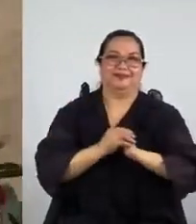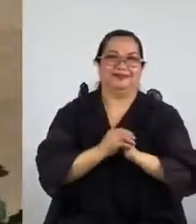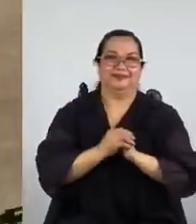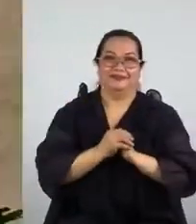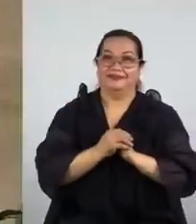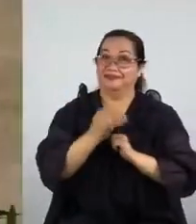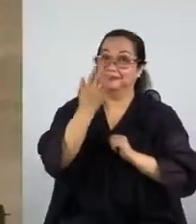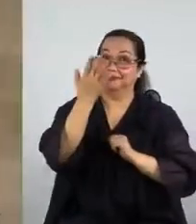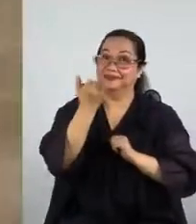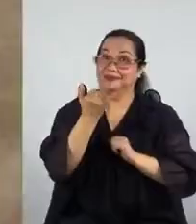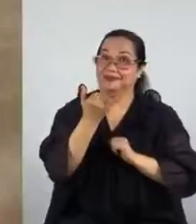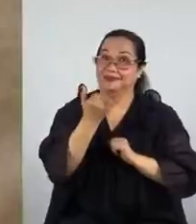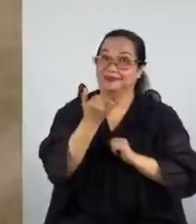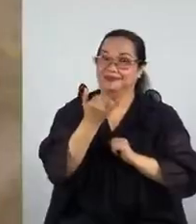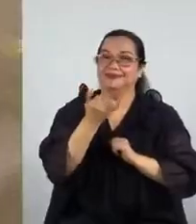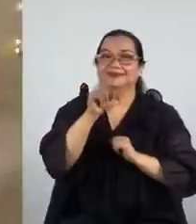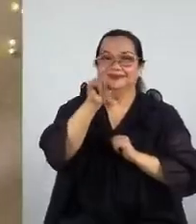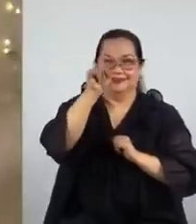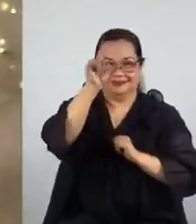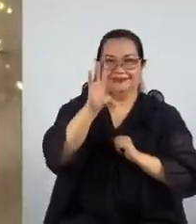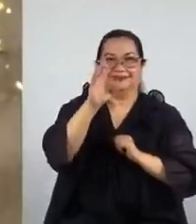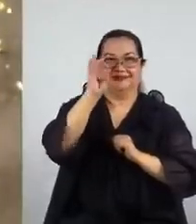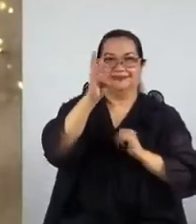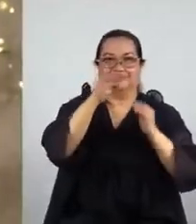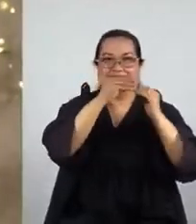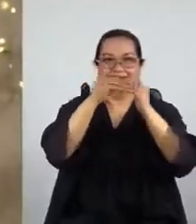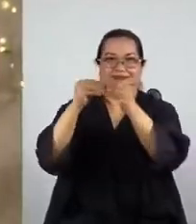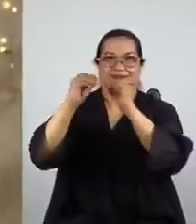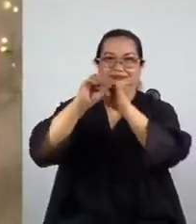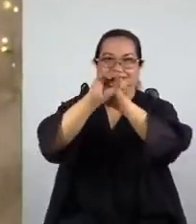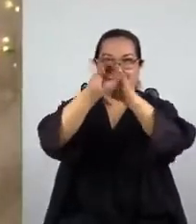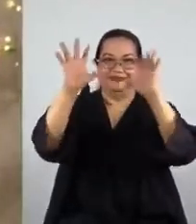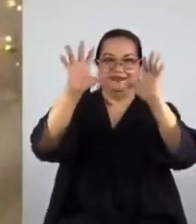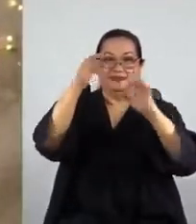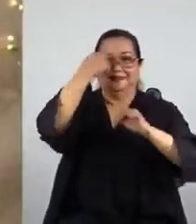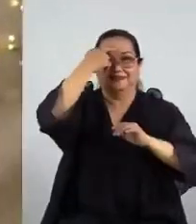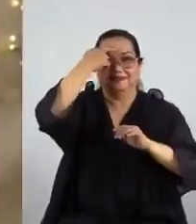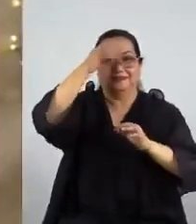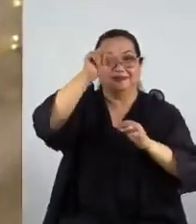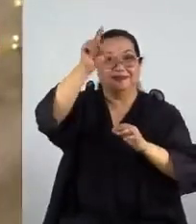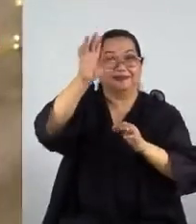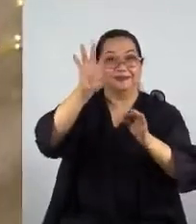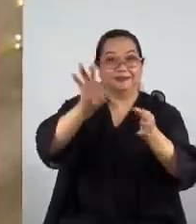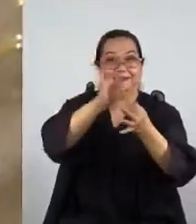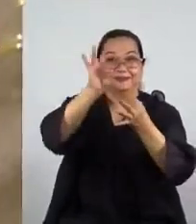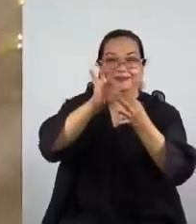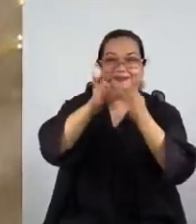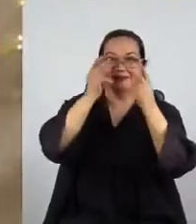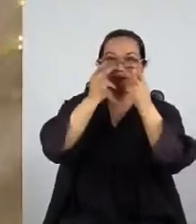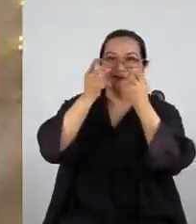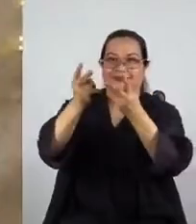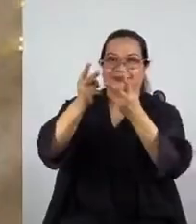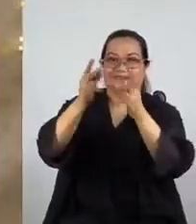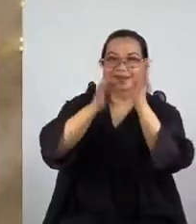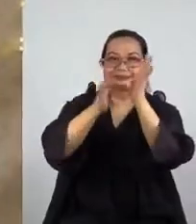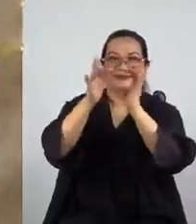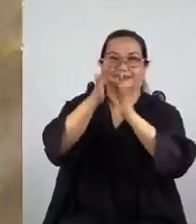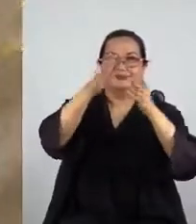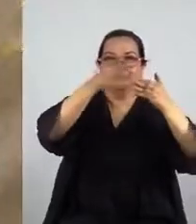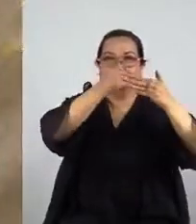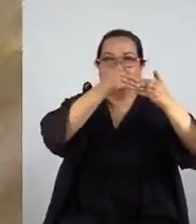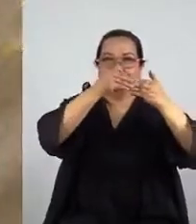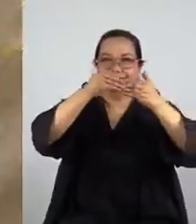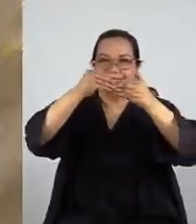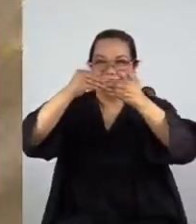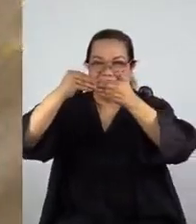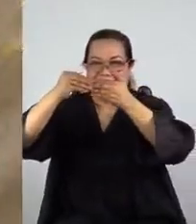That's why he can be our guiding light. Because he is perfect, we can fix our eyes on him. He will lead us. He